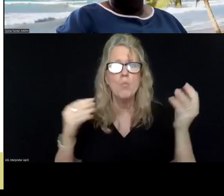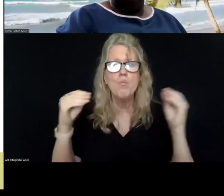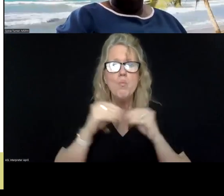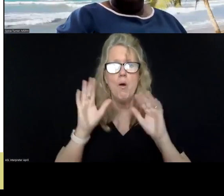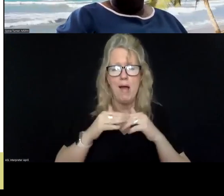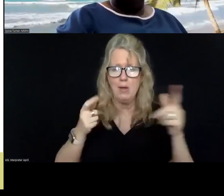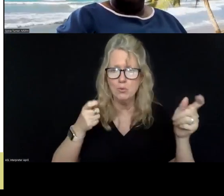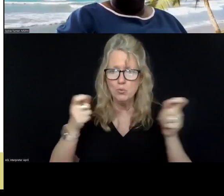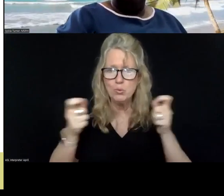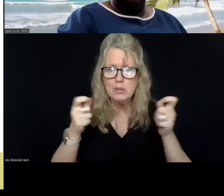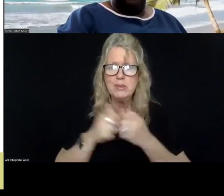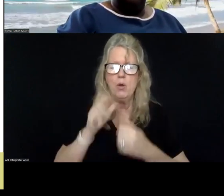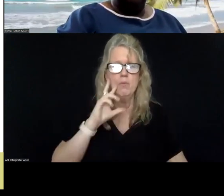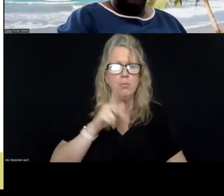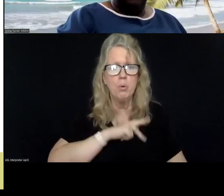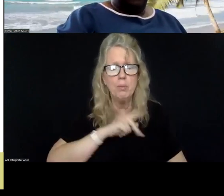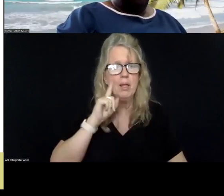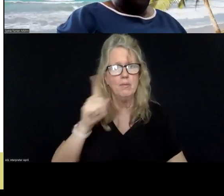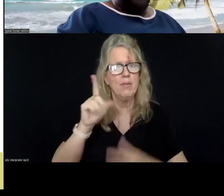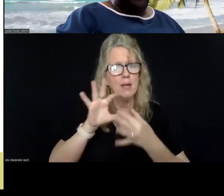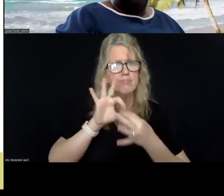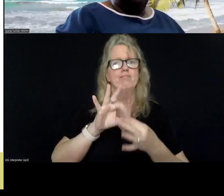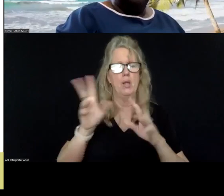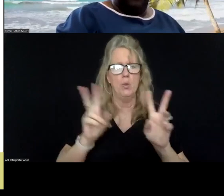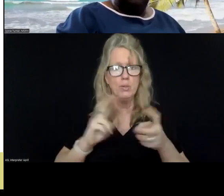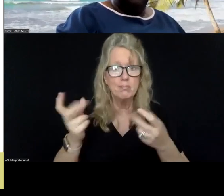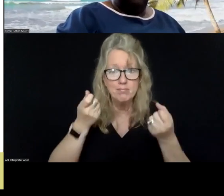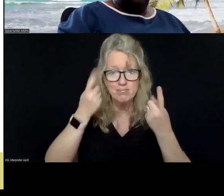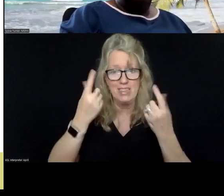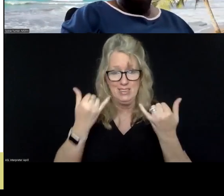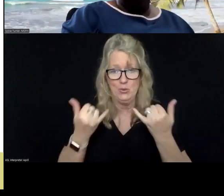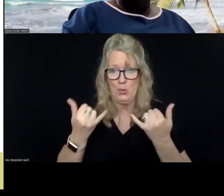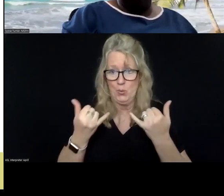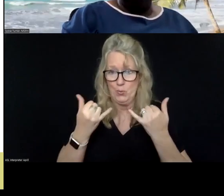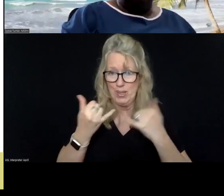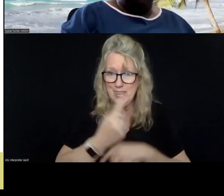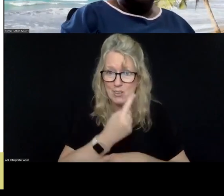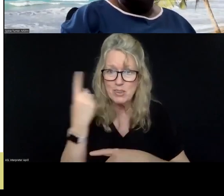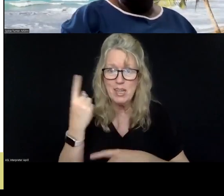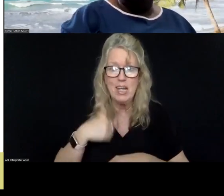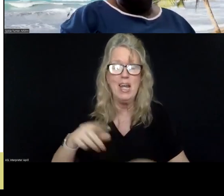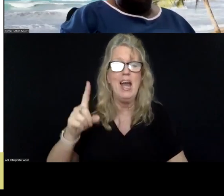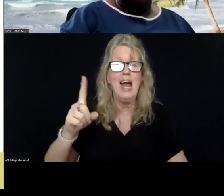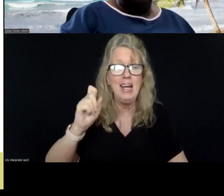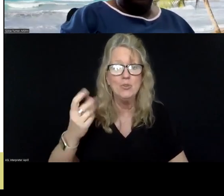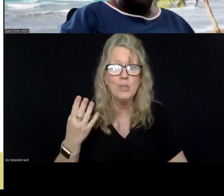deal with some more personal and relevant issues. We have to date made